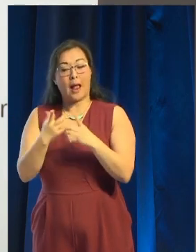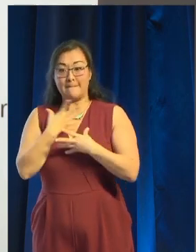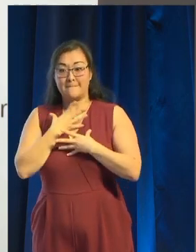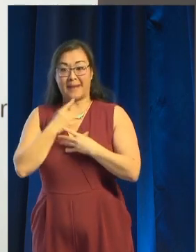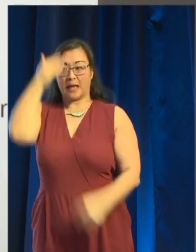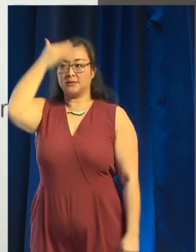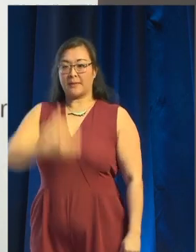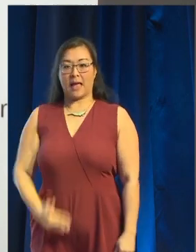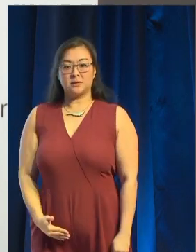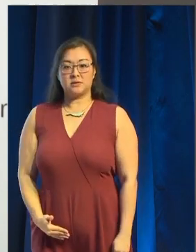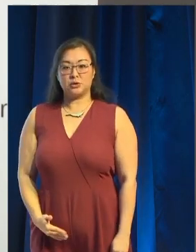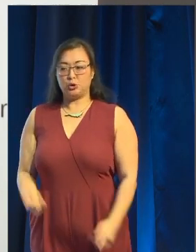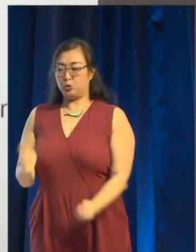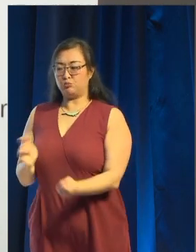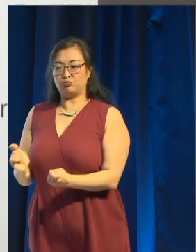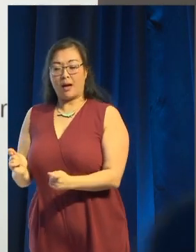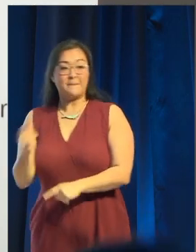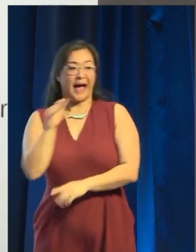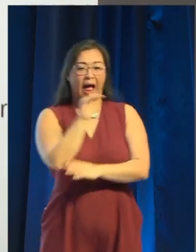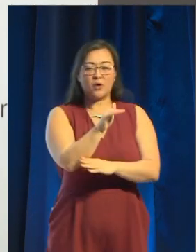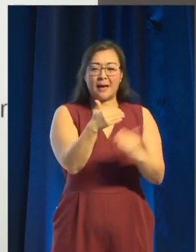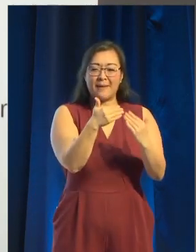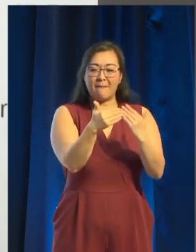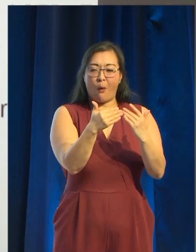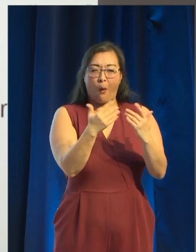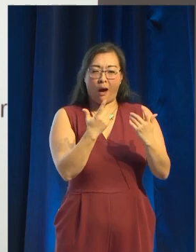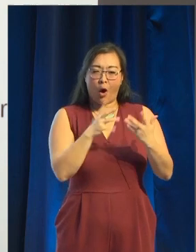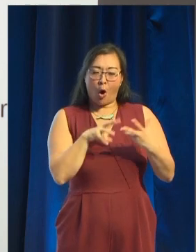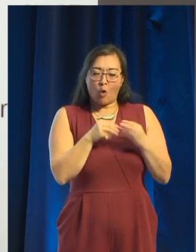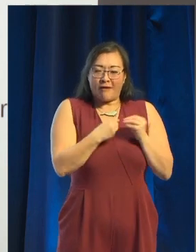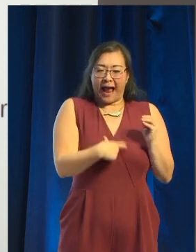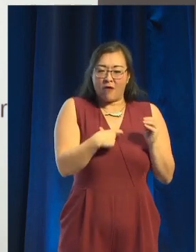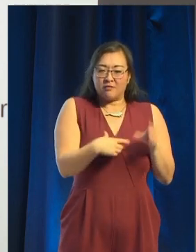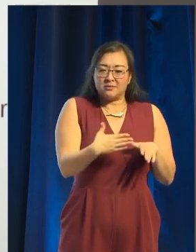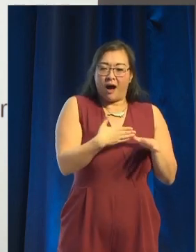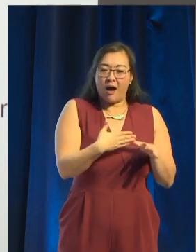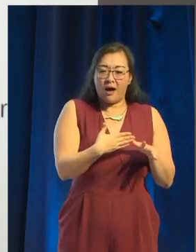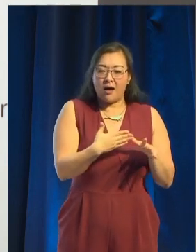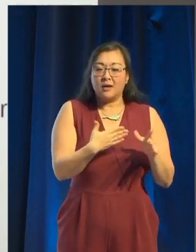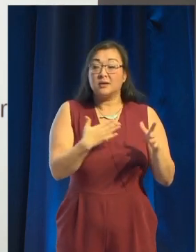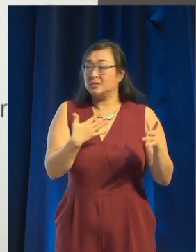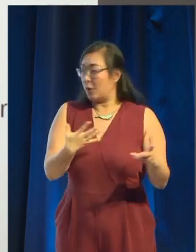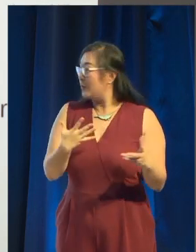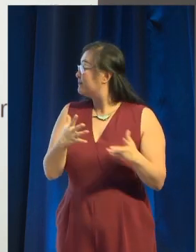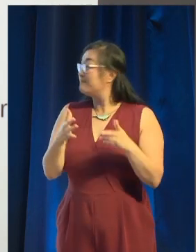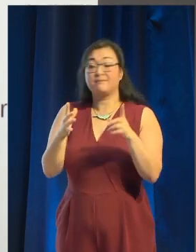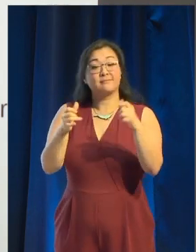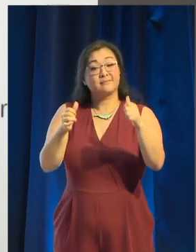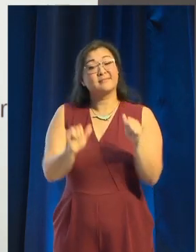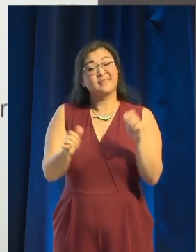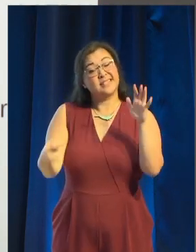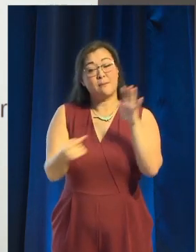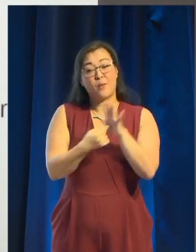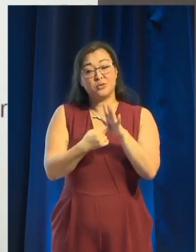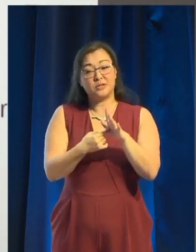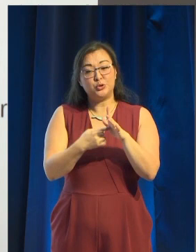is very helpful to try to understand how Otome games are perceived. And there is no